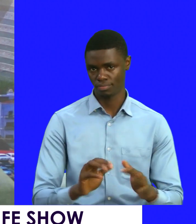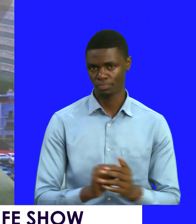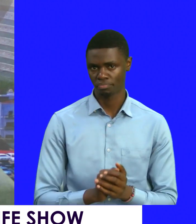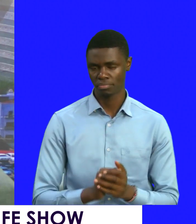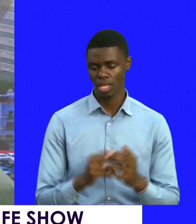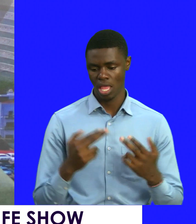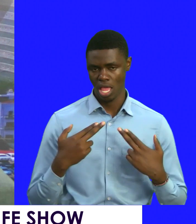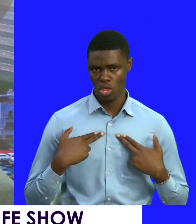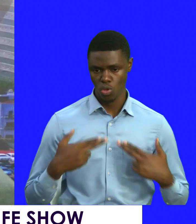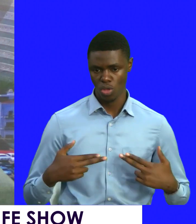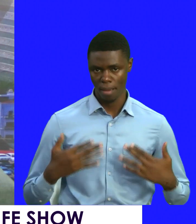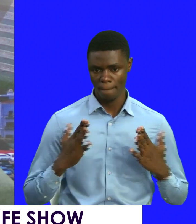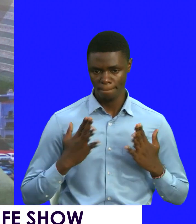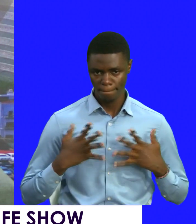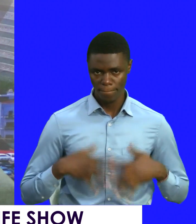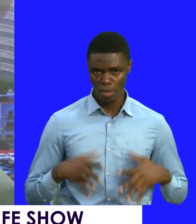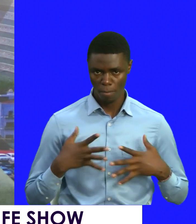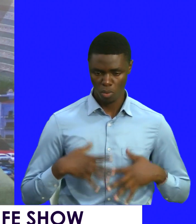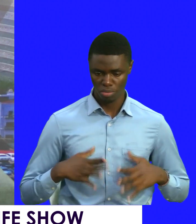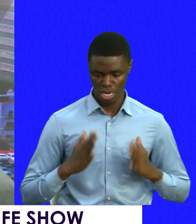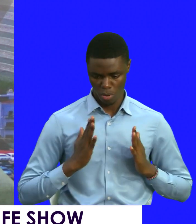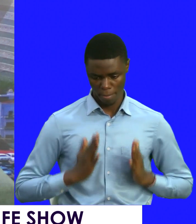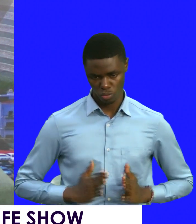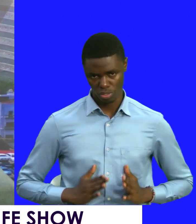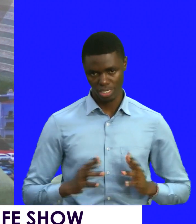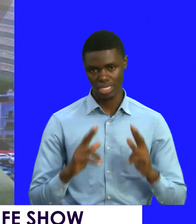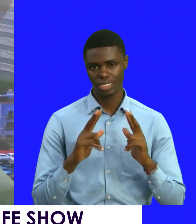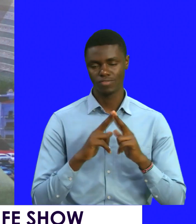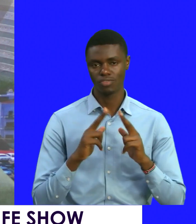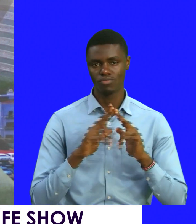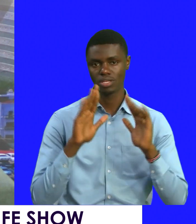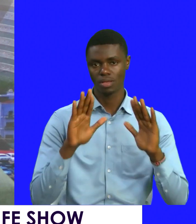The human being is so crucial to the ecosystem.